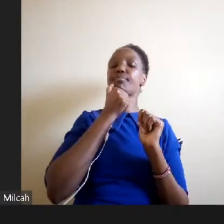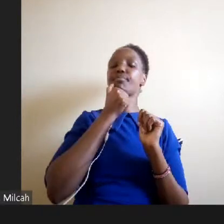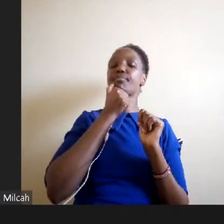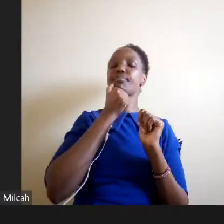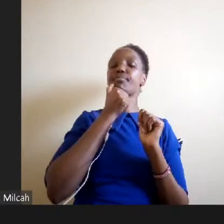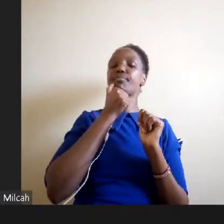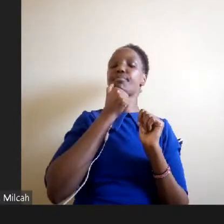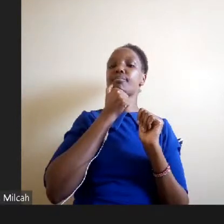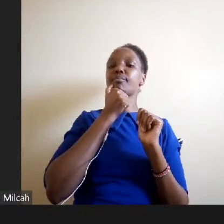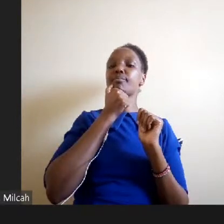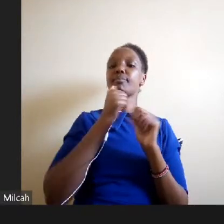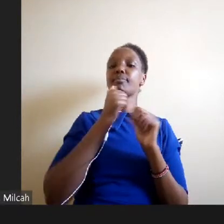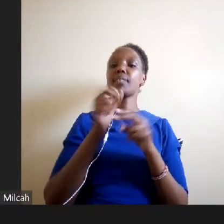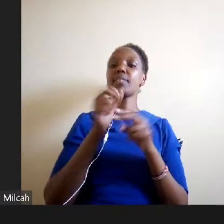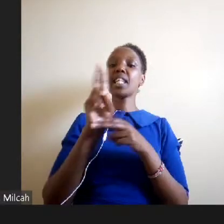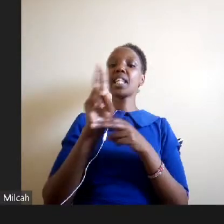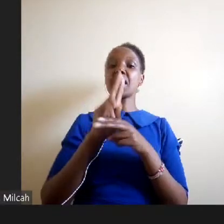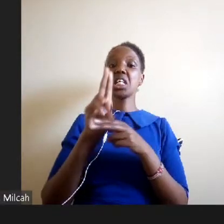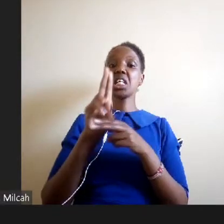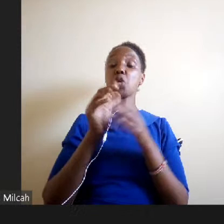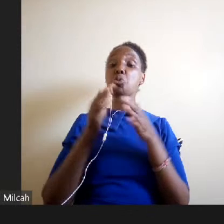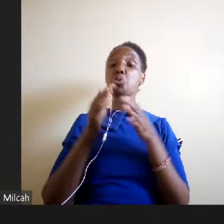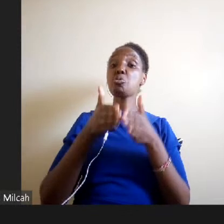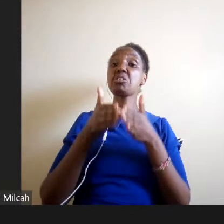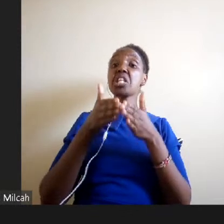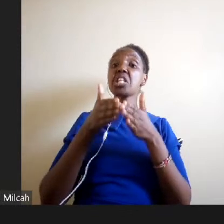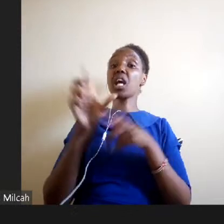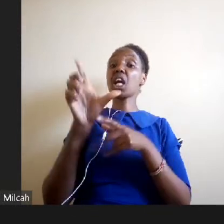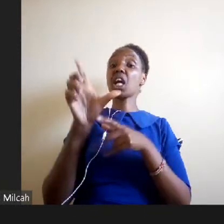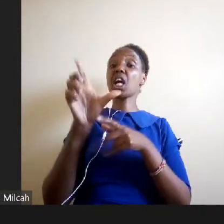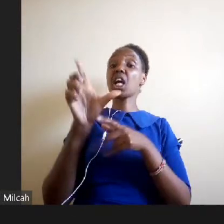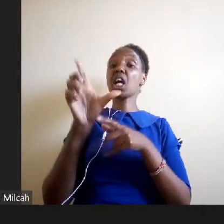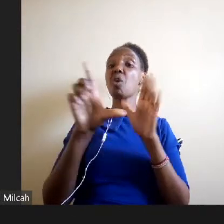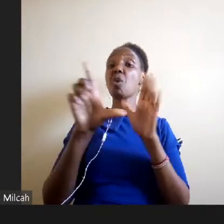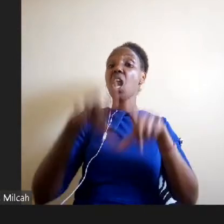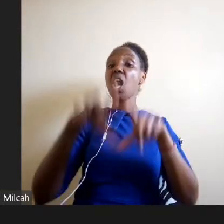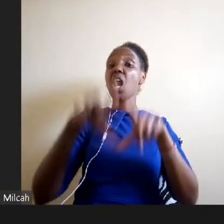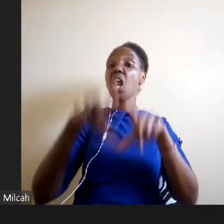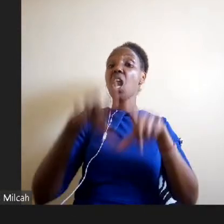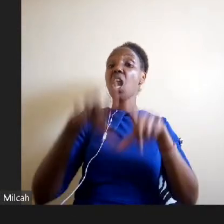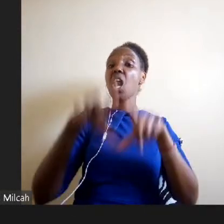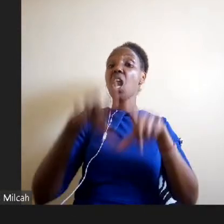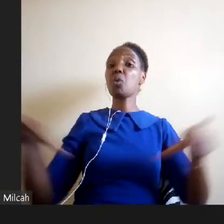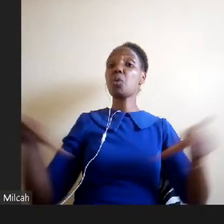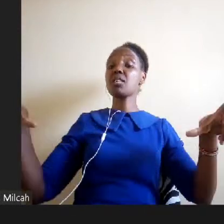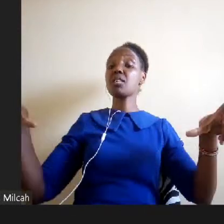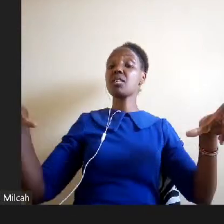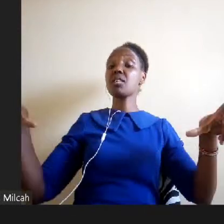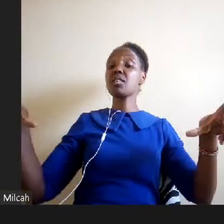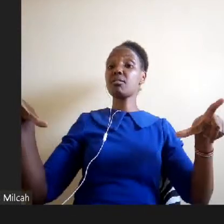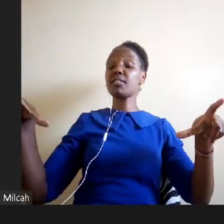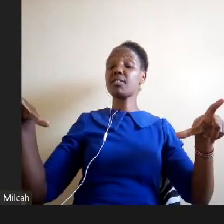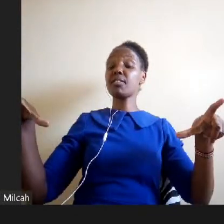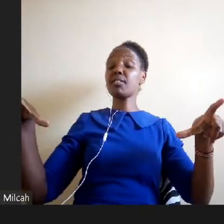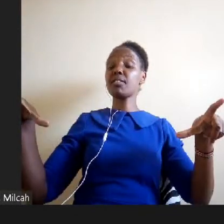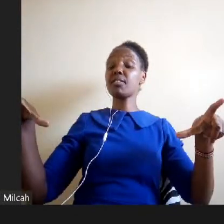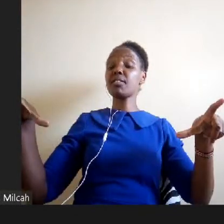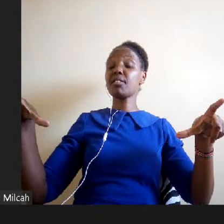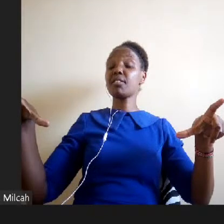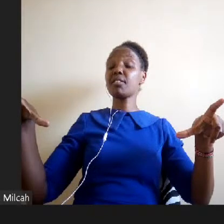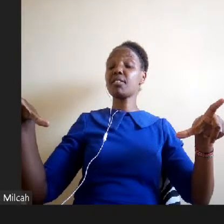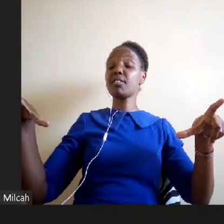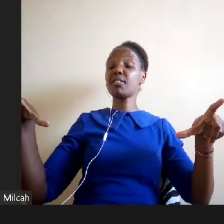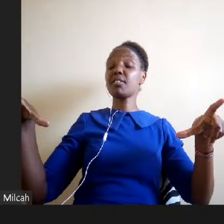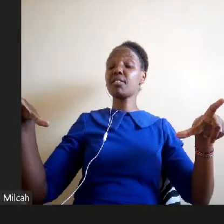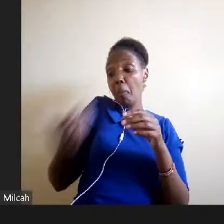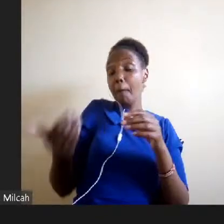start using sexual language you wouldn't expect them to use. And this could actually come from their engagement with strangers online, but also from the kind of